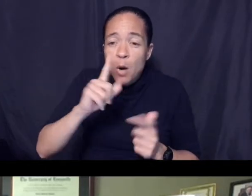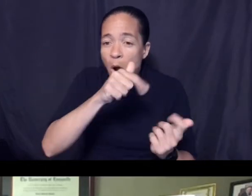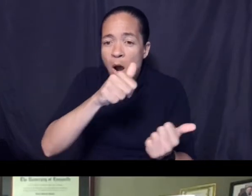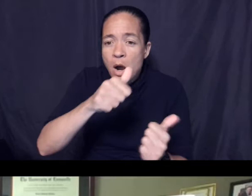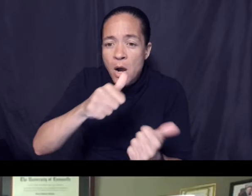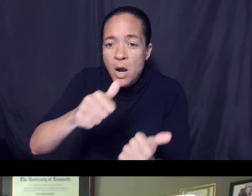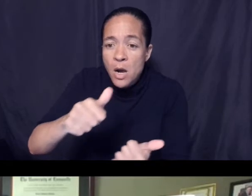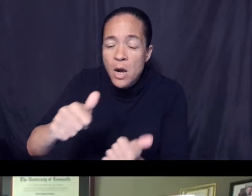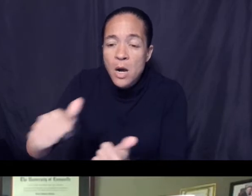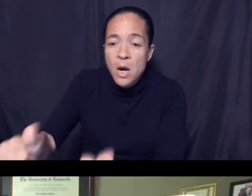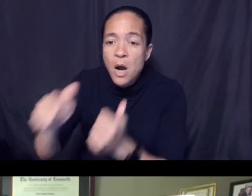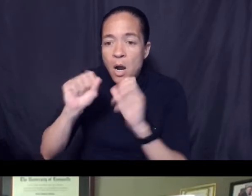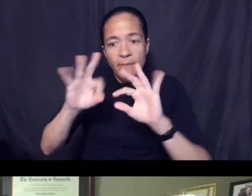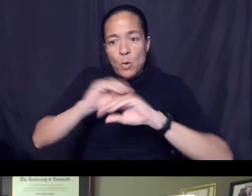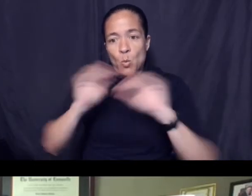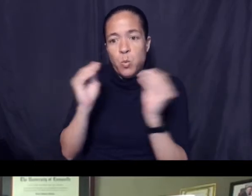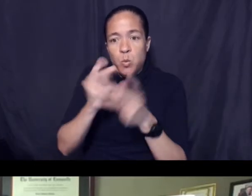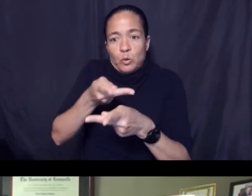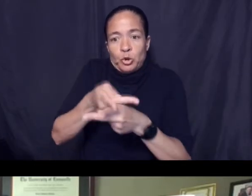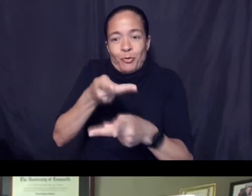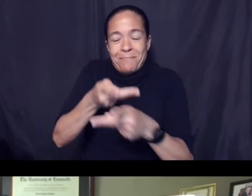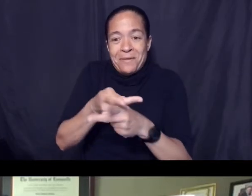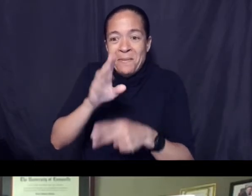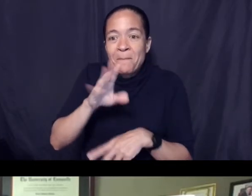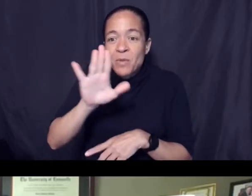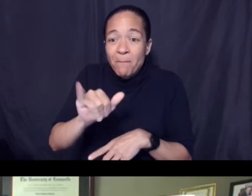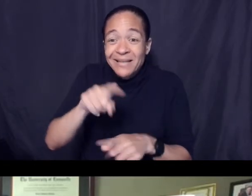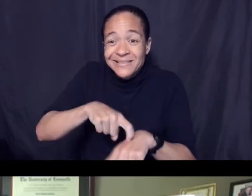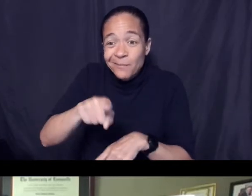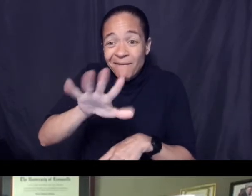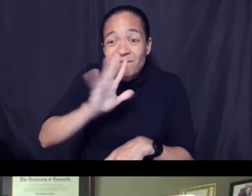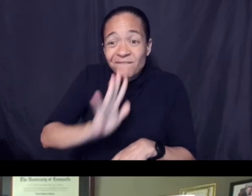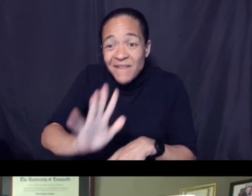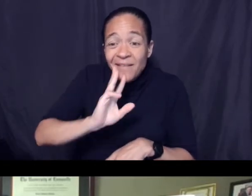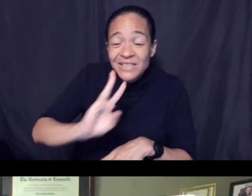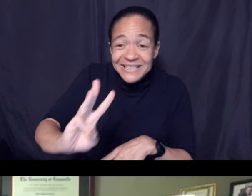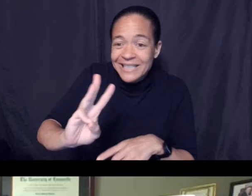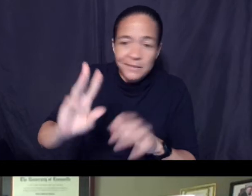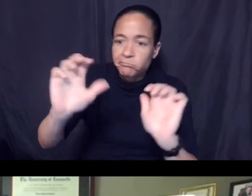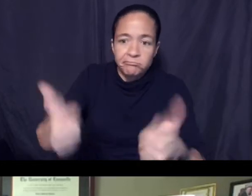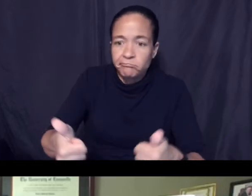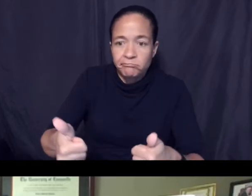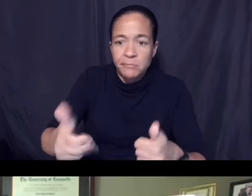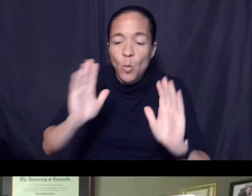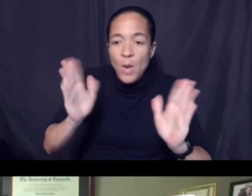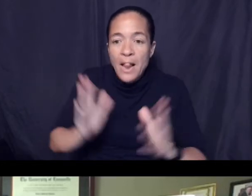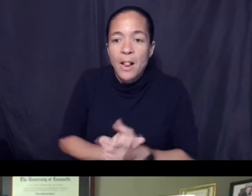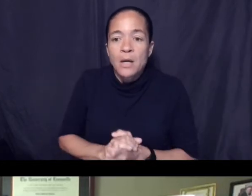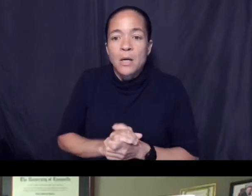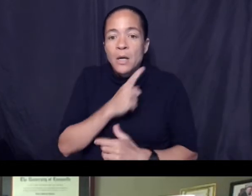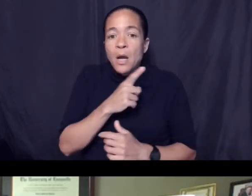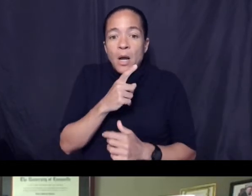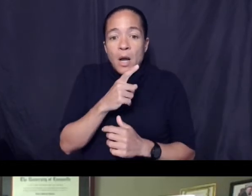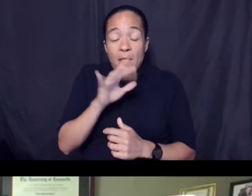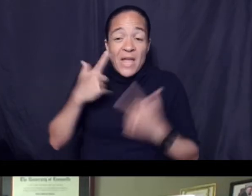or have progressive hearing loss by the time they're 5 to 6 years of age. That hearing loss tends to be late onset. So that's